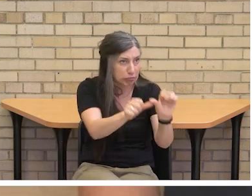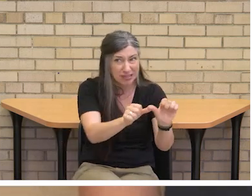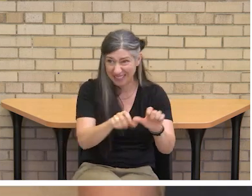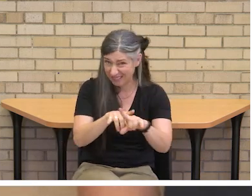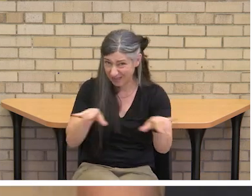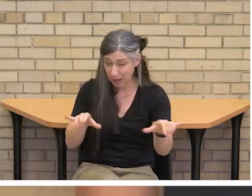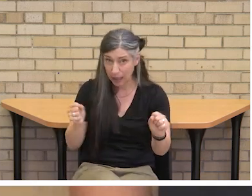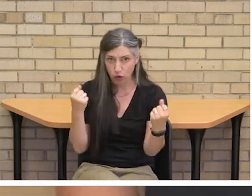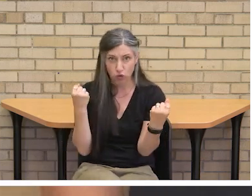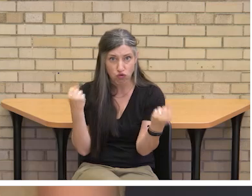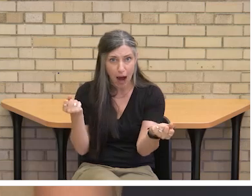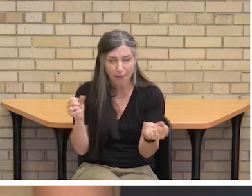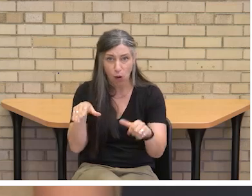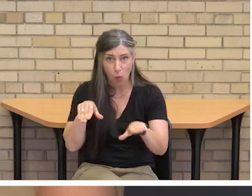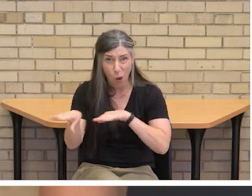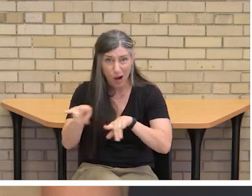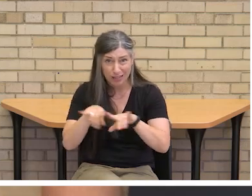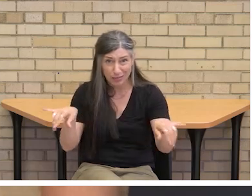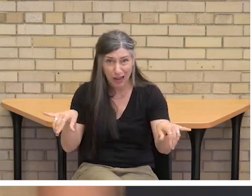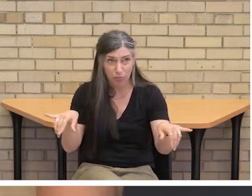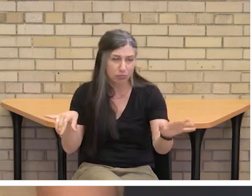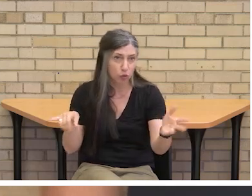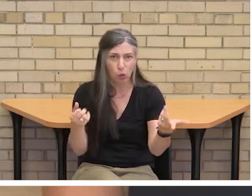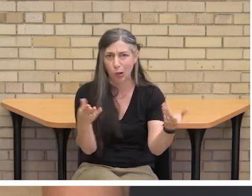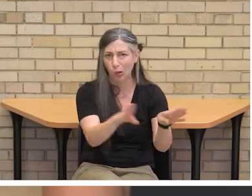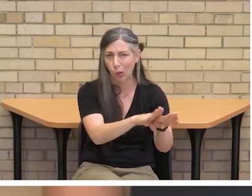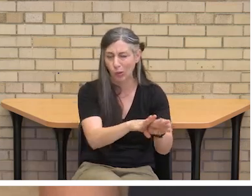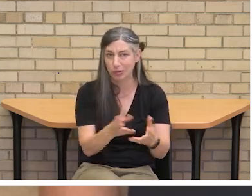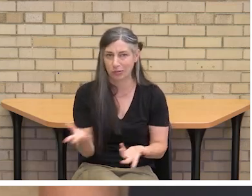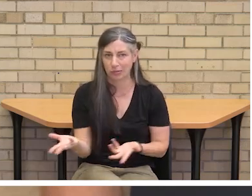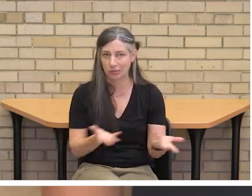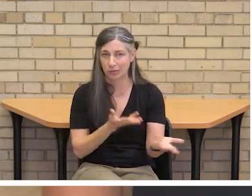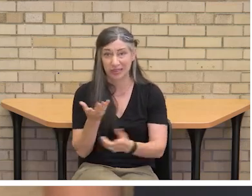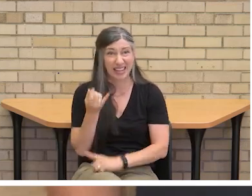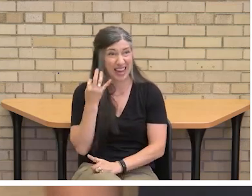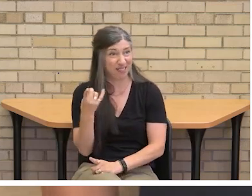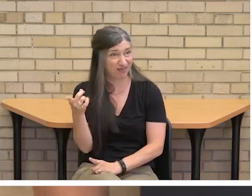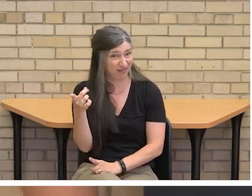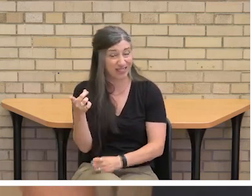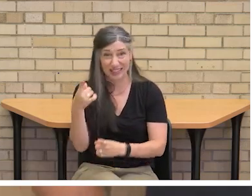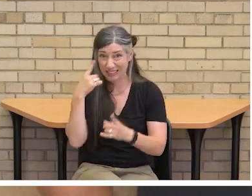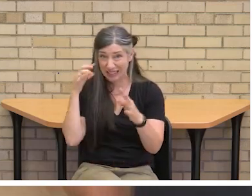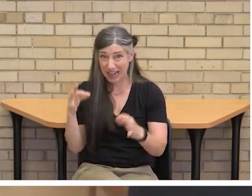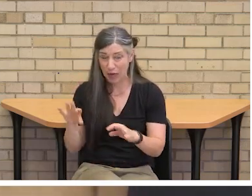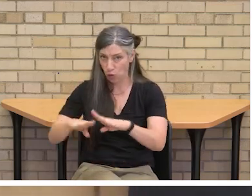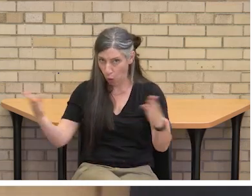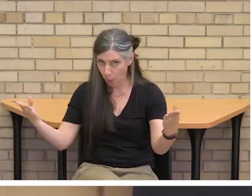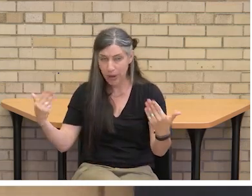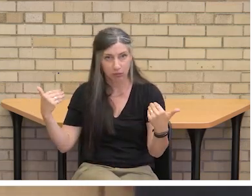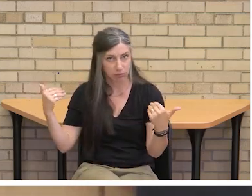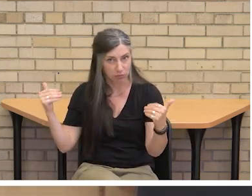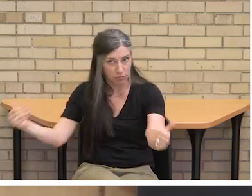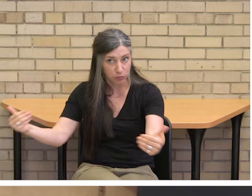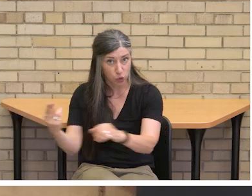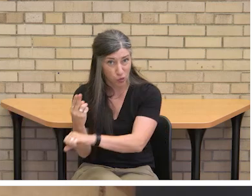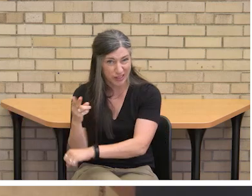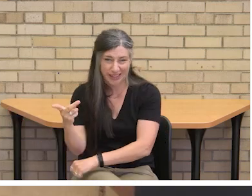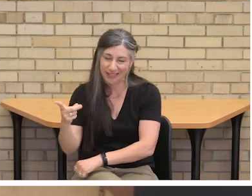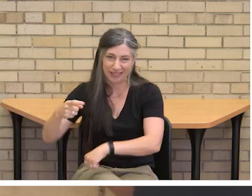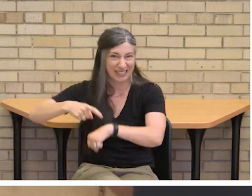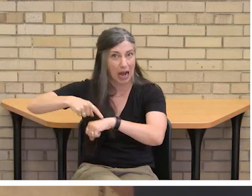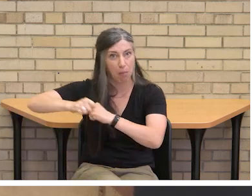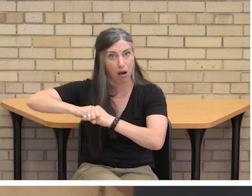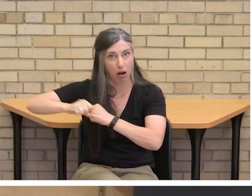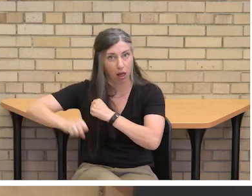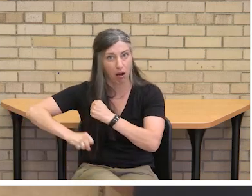lengthened the process. So one thing that we realized is that in order to get this done